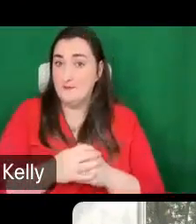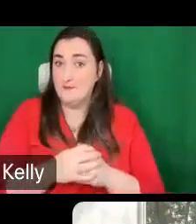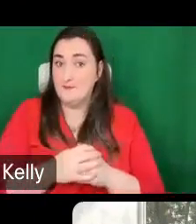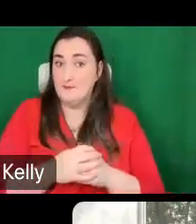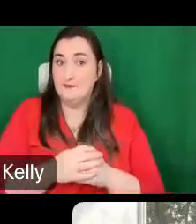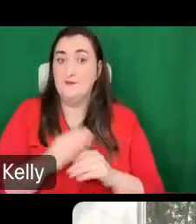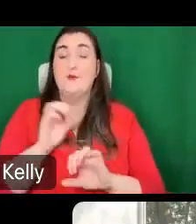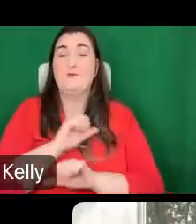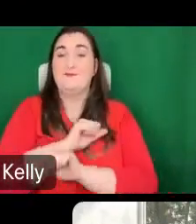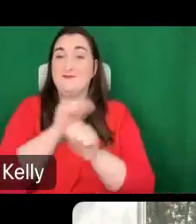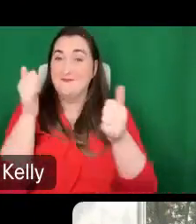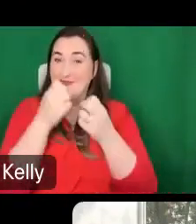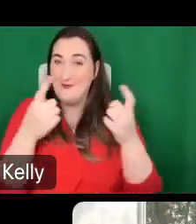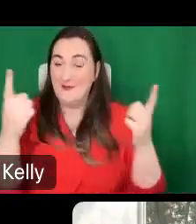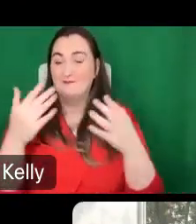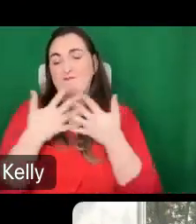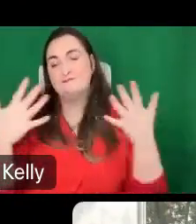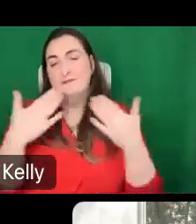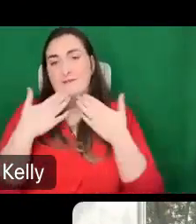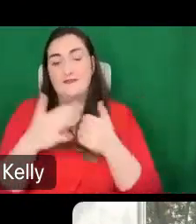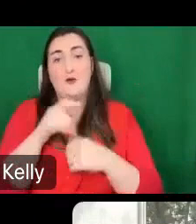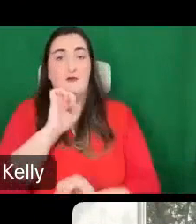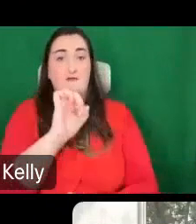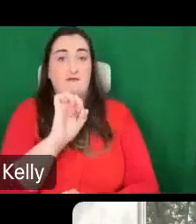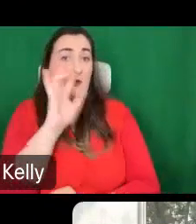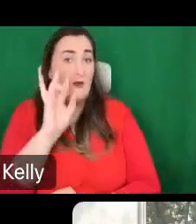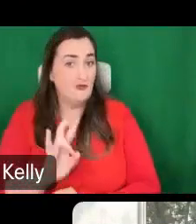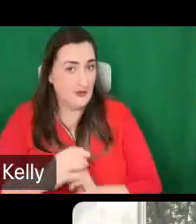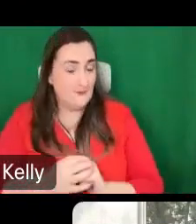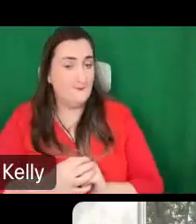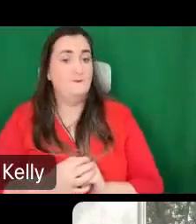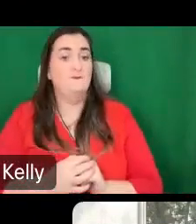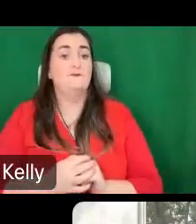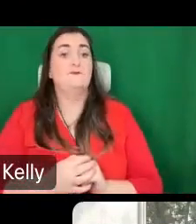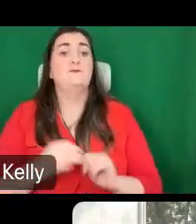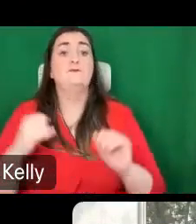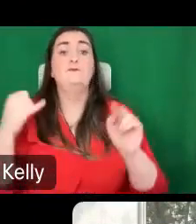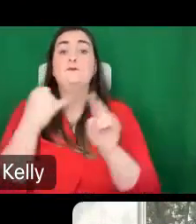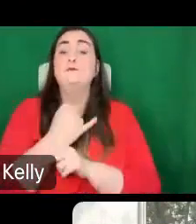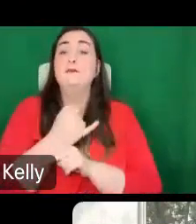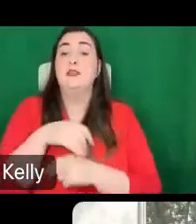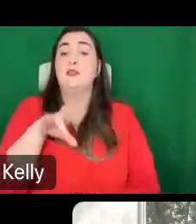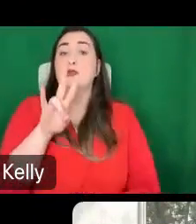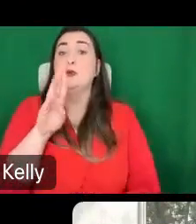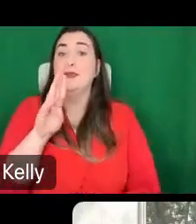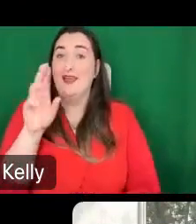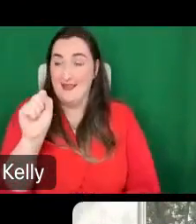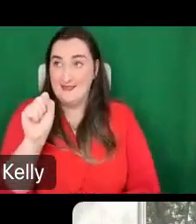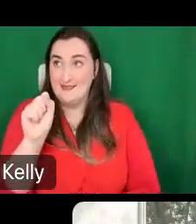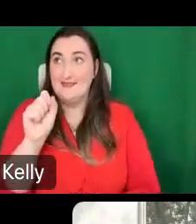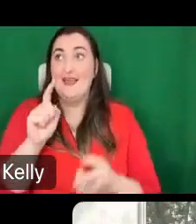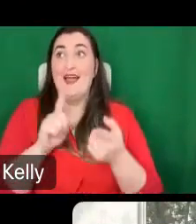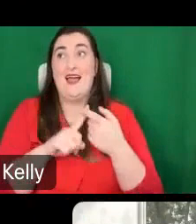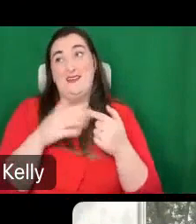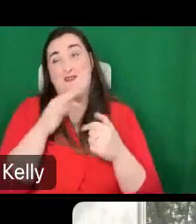go léir, many thanks for that question, Juanita. Within QPS and within QPS in the